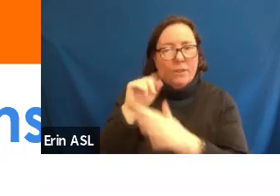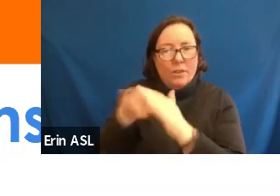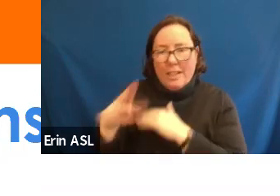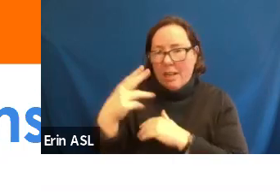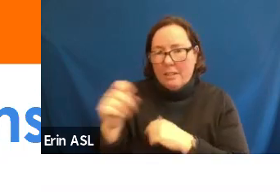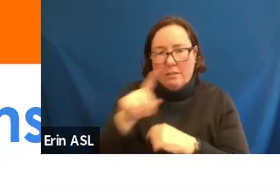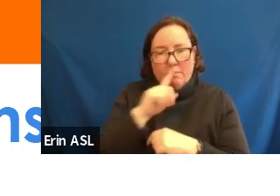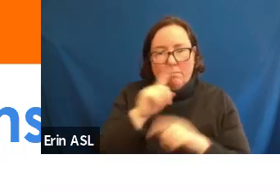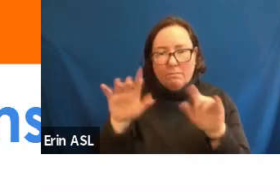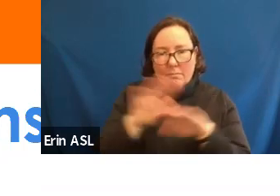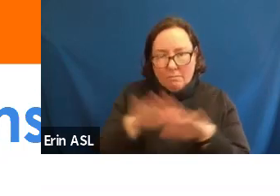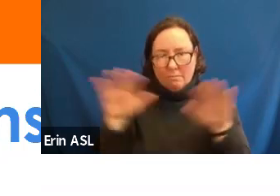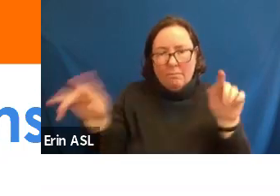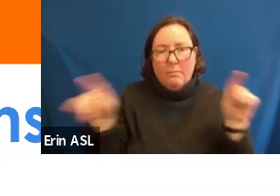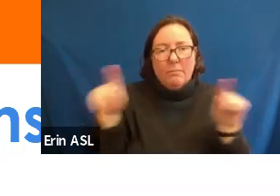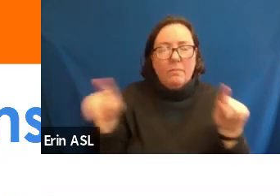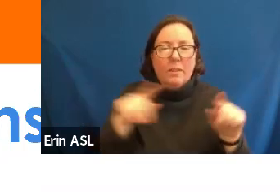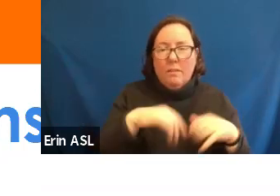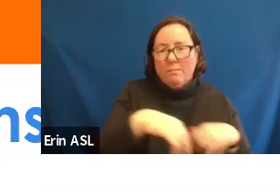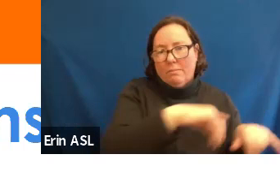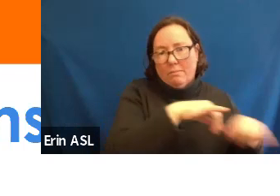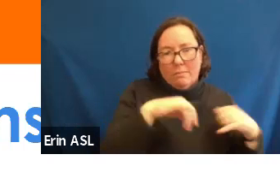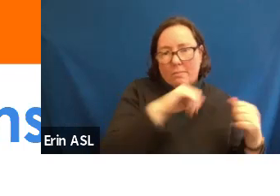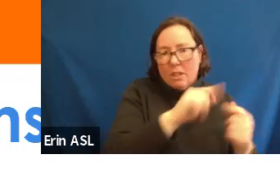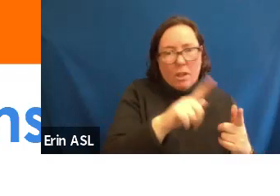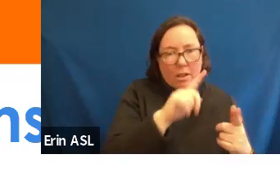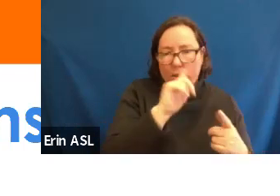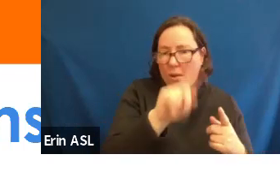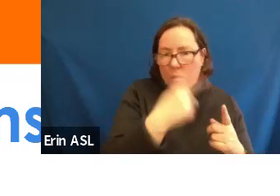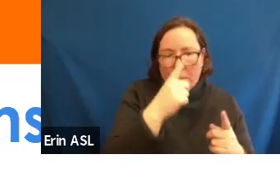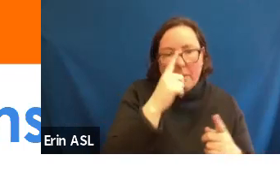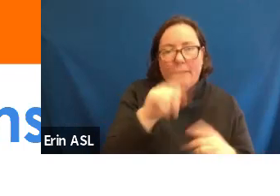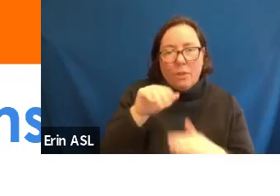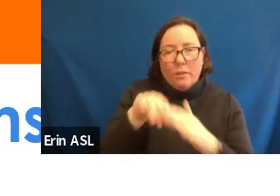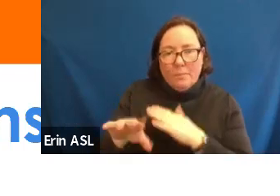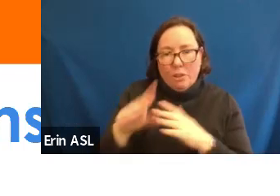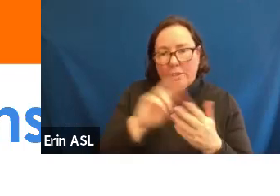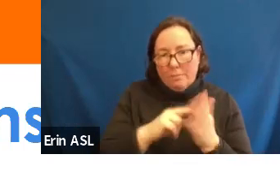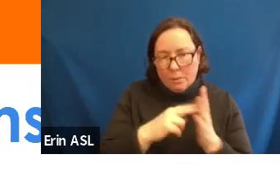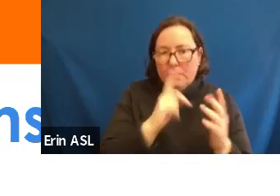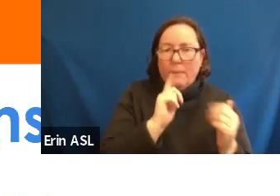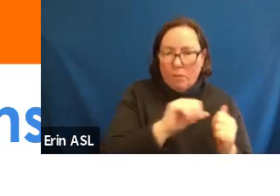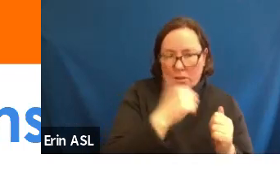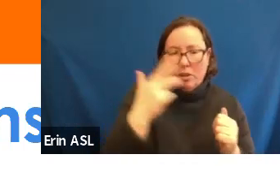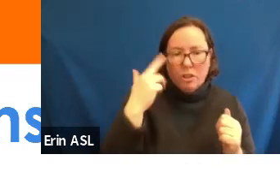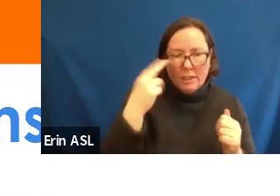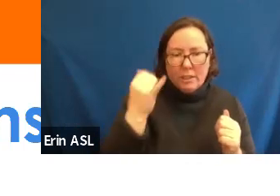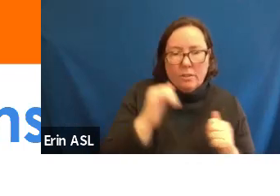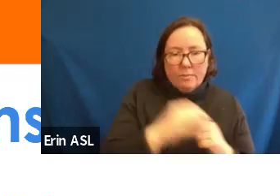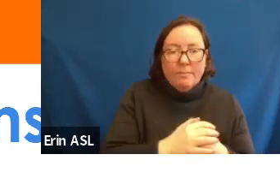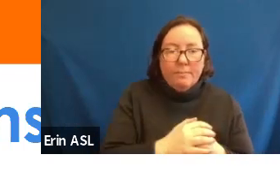all students take the test and it's not necessarily for admissions purposes specifically.